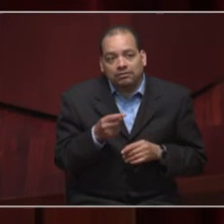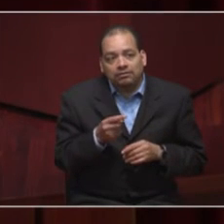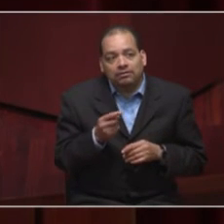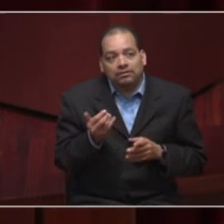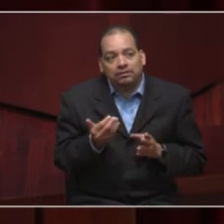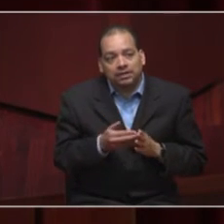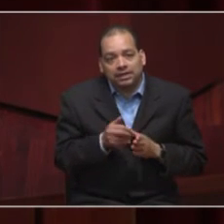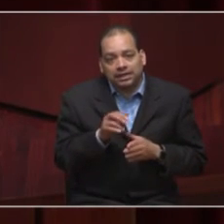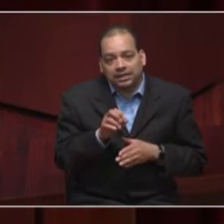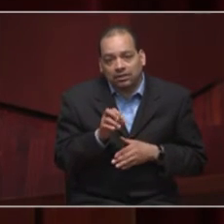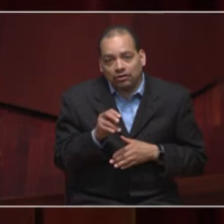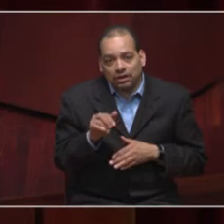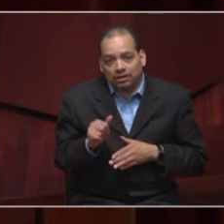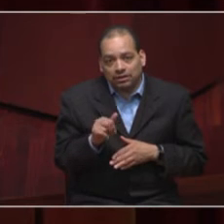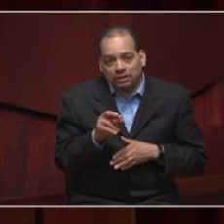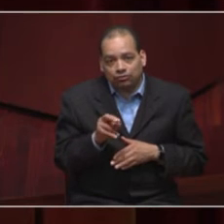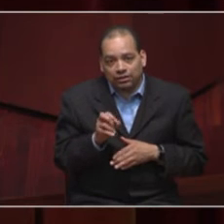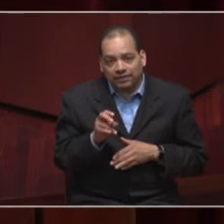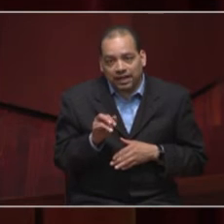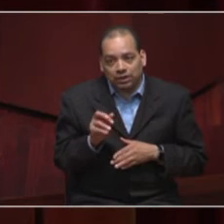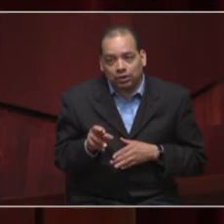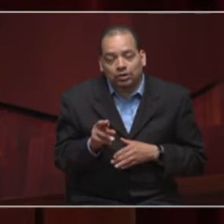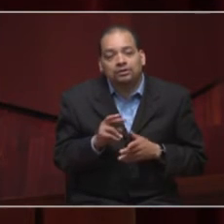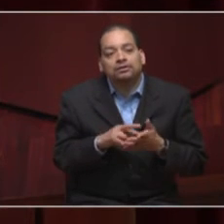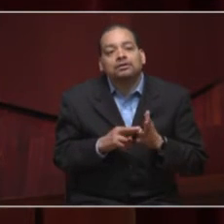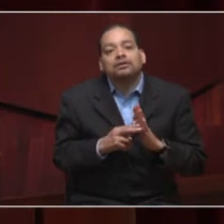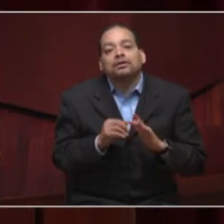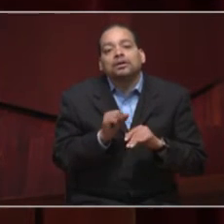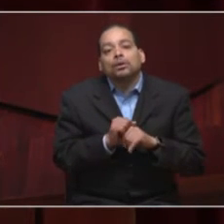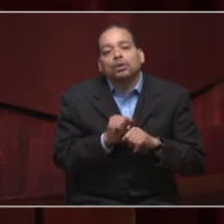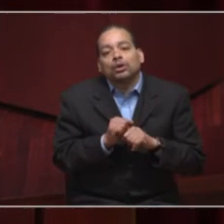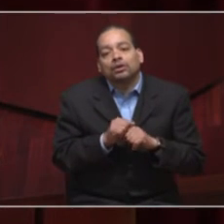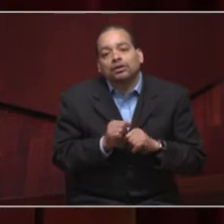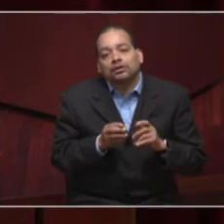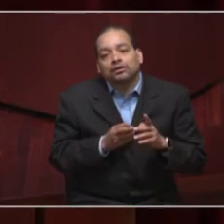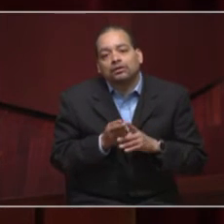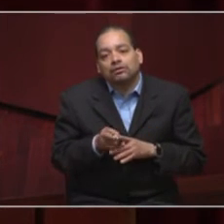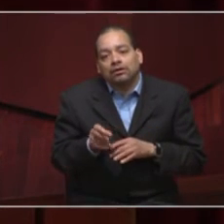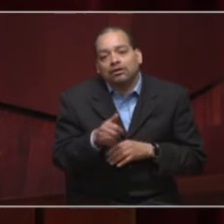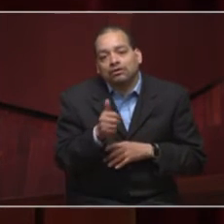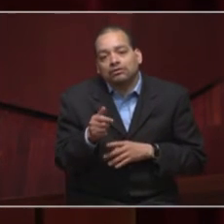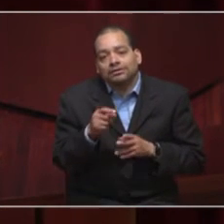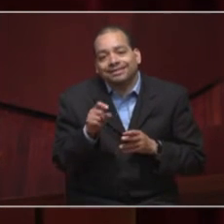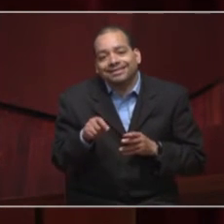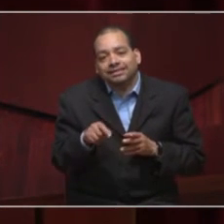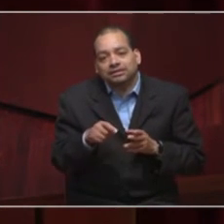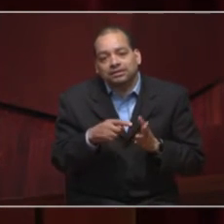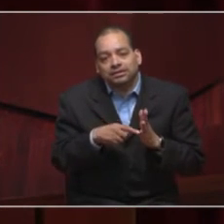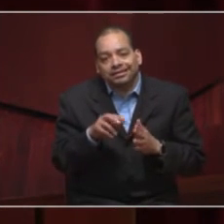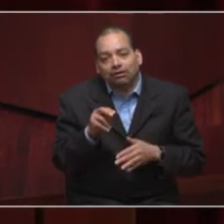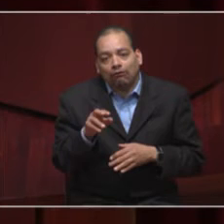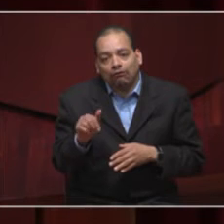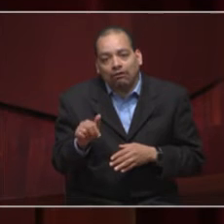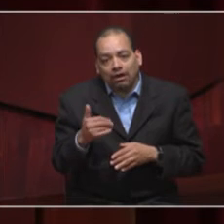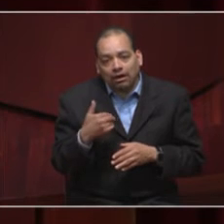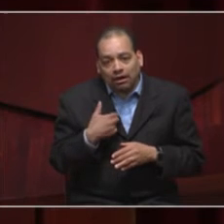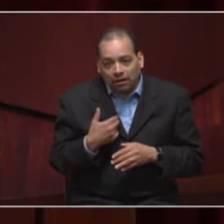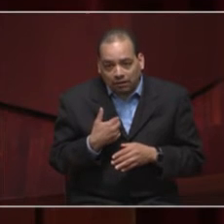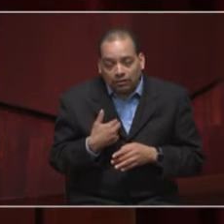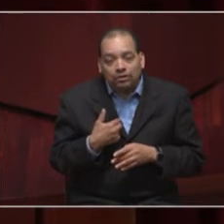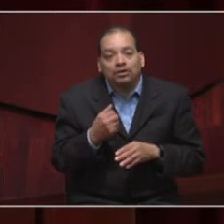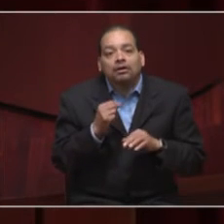and working toward some other needs that NARA has to make all of this work